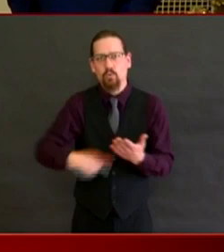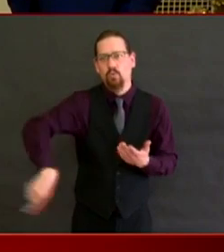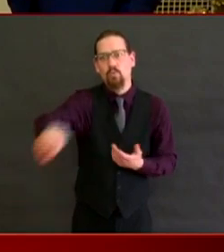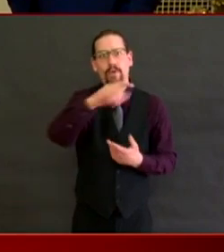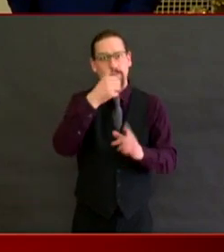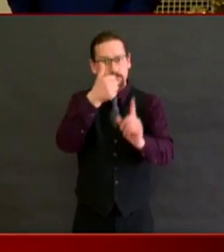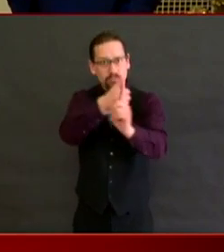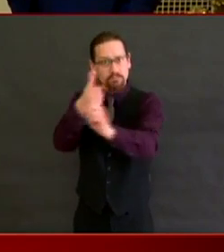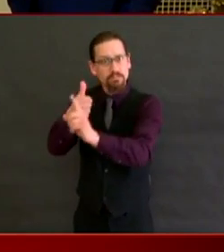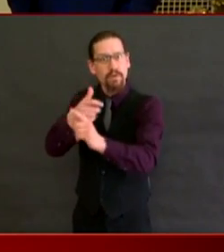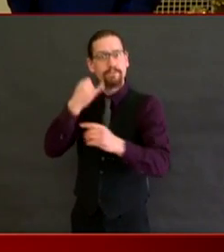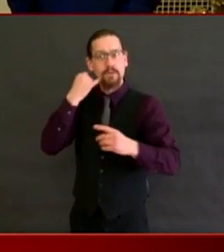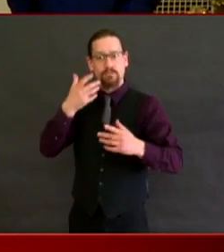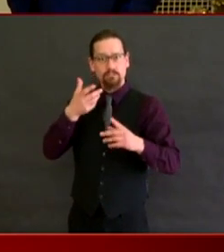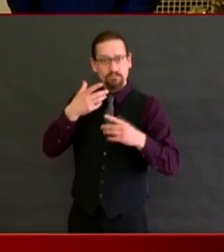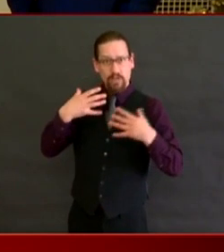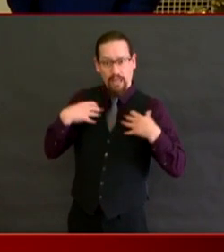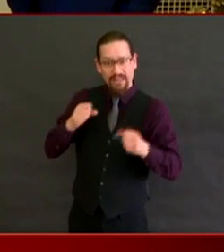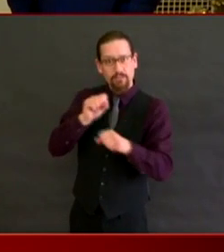know.